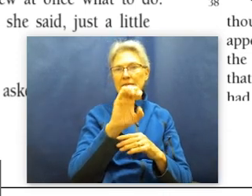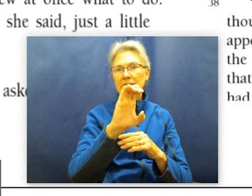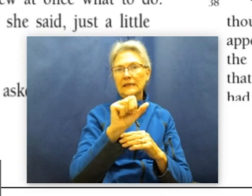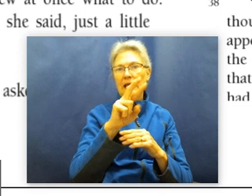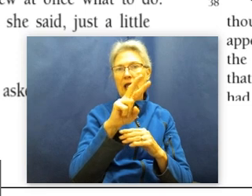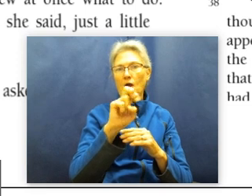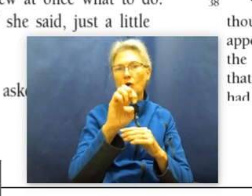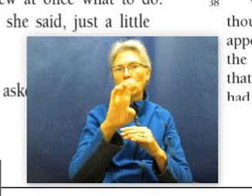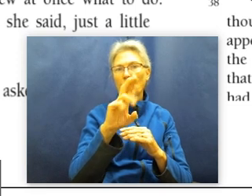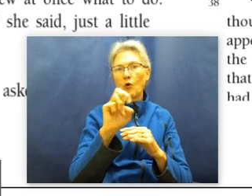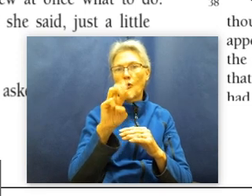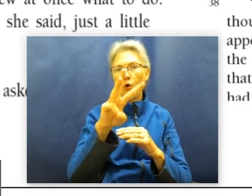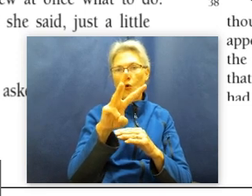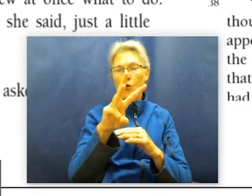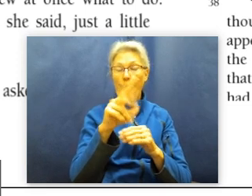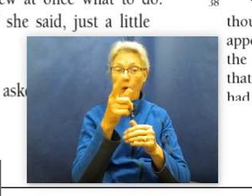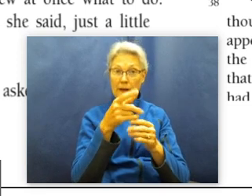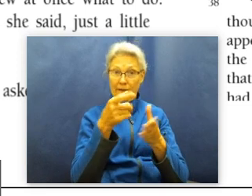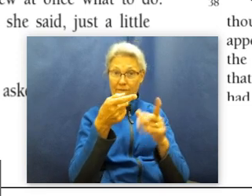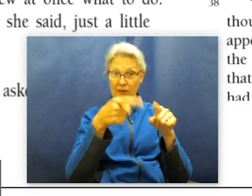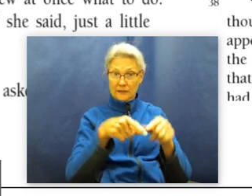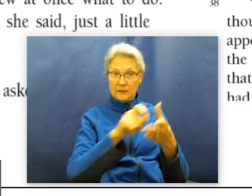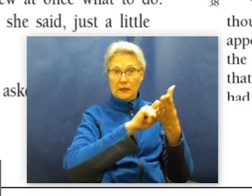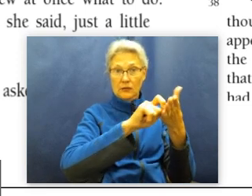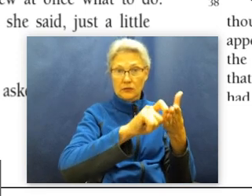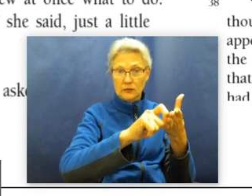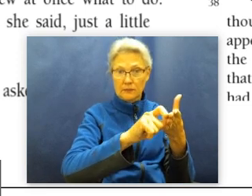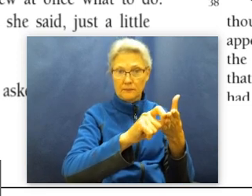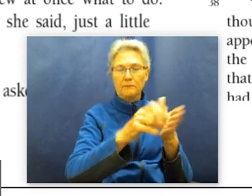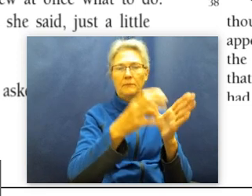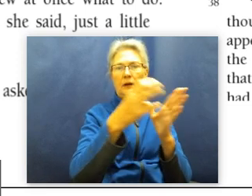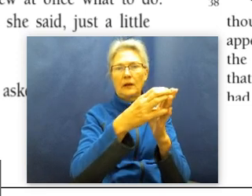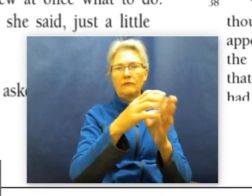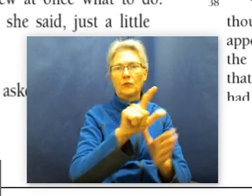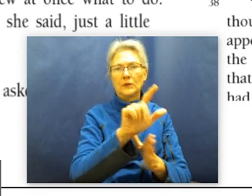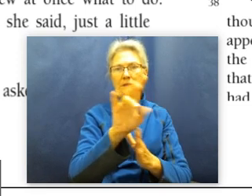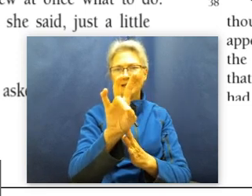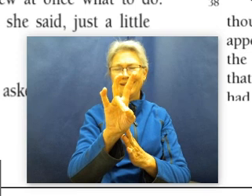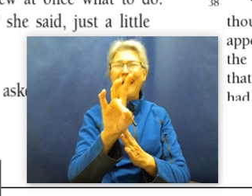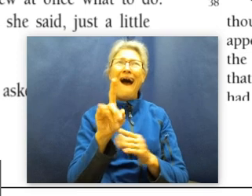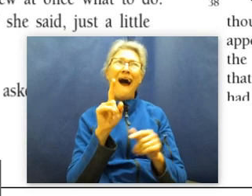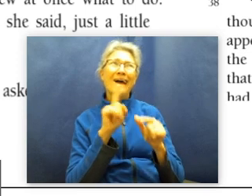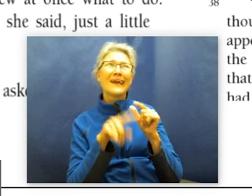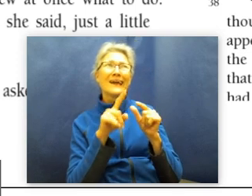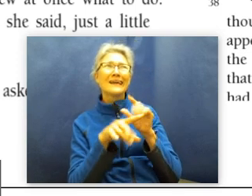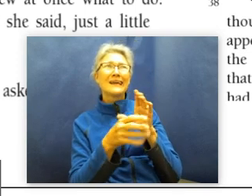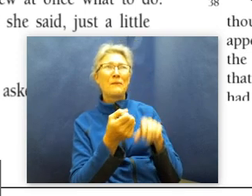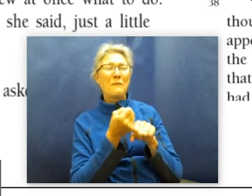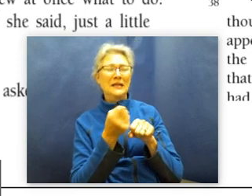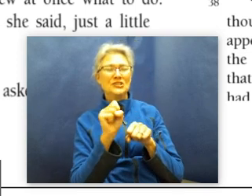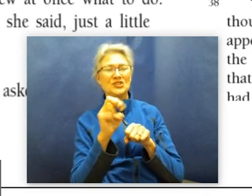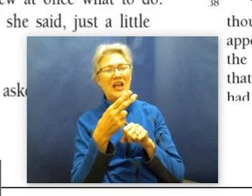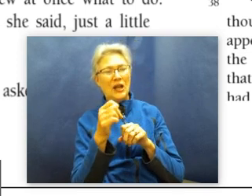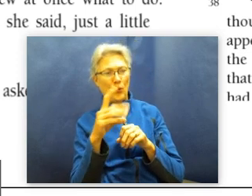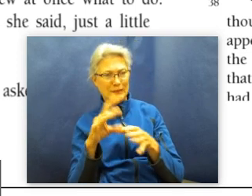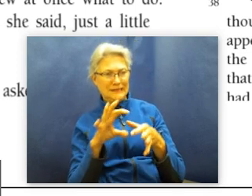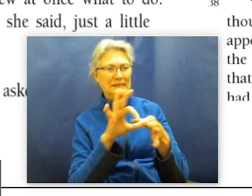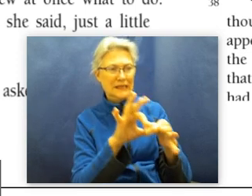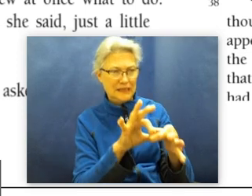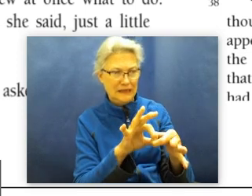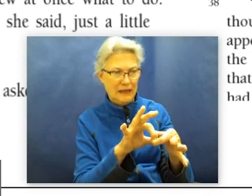that I underlined was in paragraph 27, where it says, "I can't get my shadow to stick on." That tells me